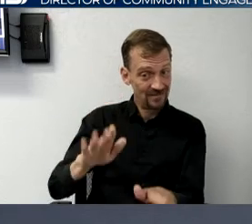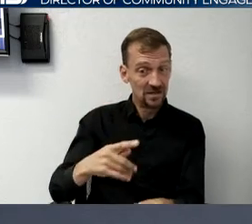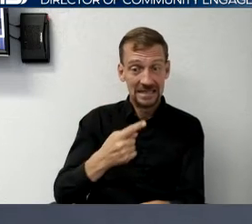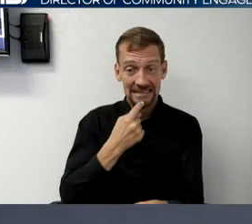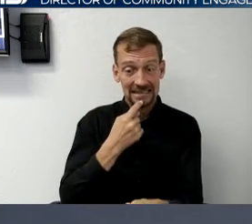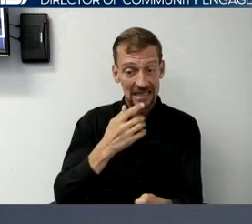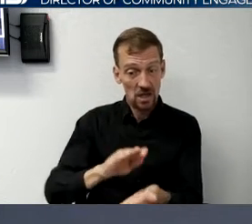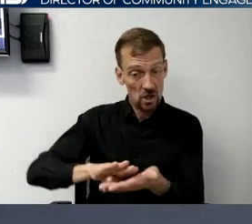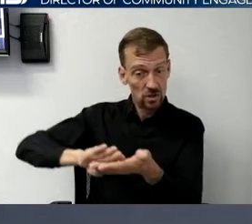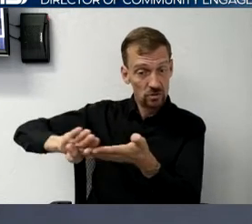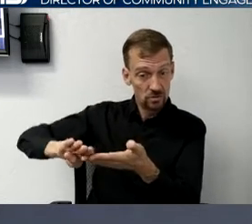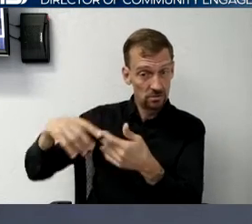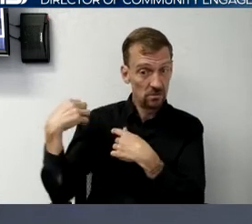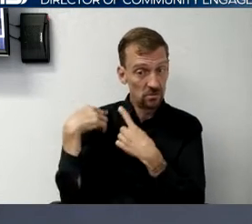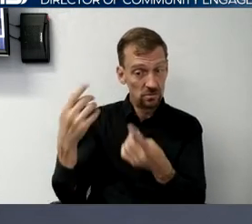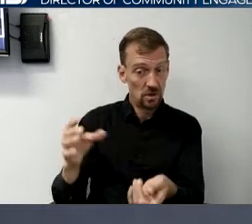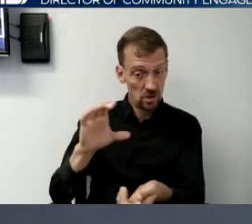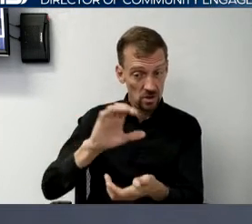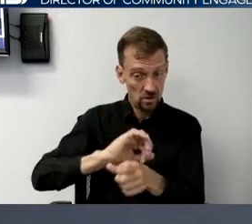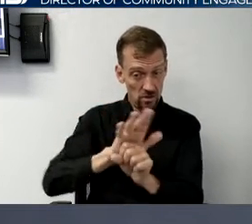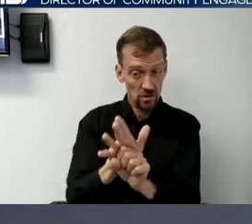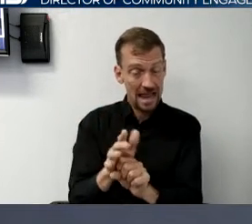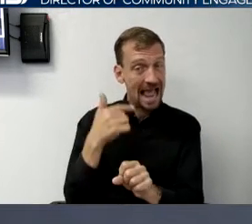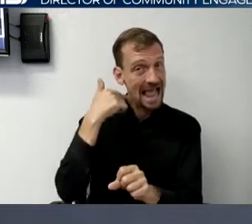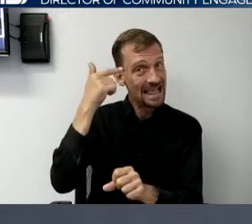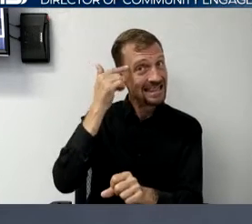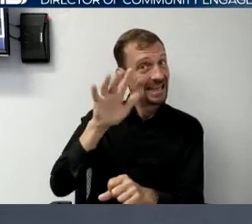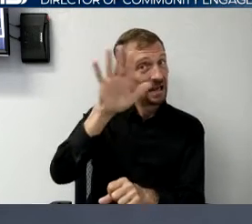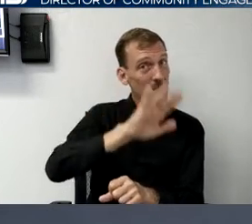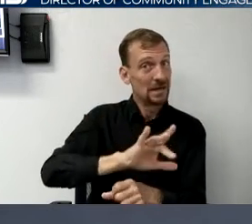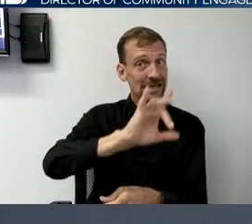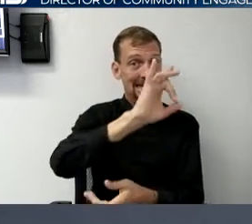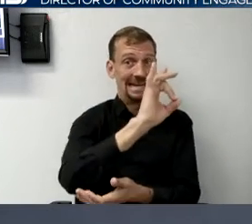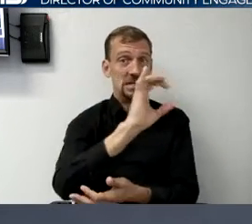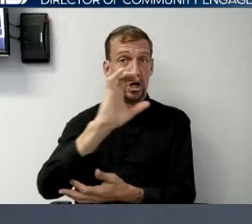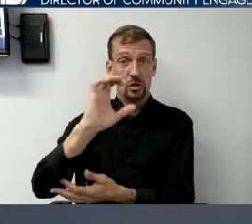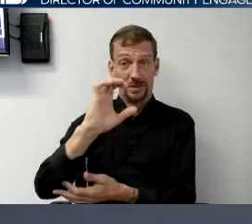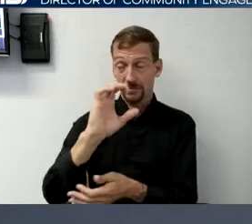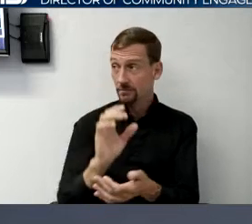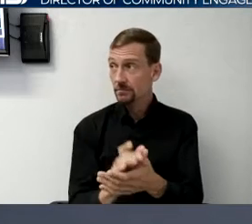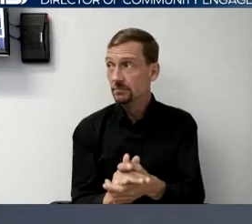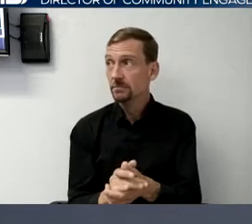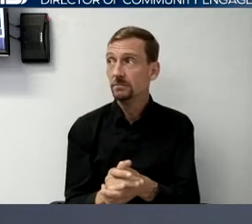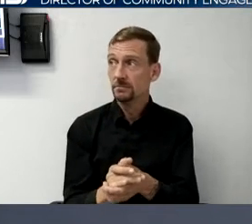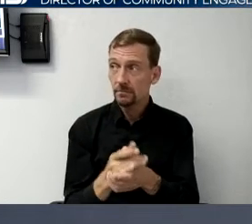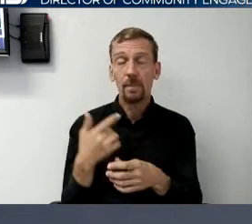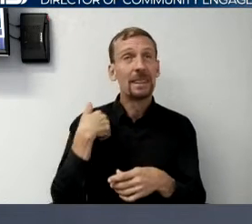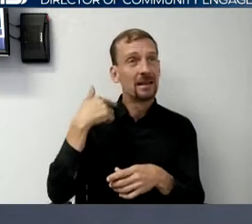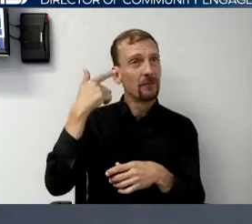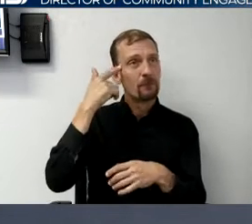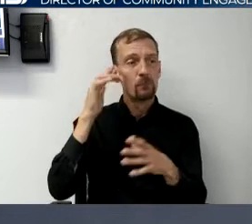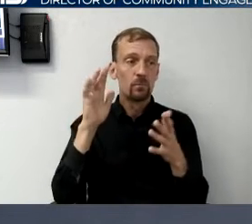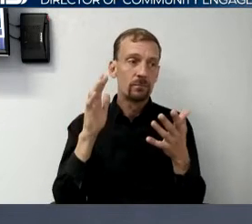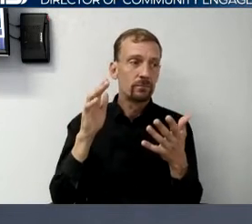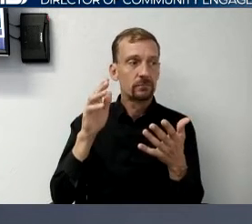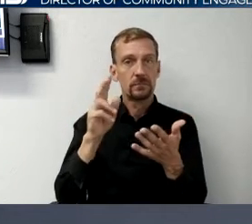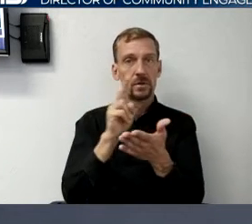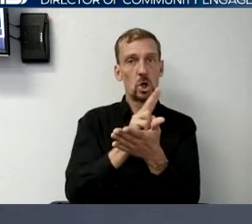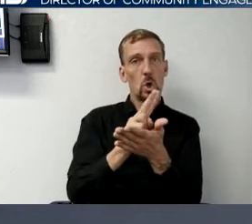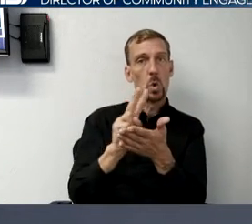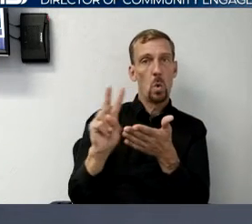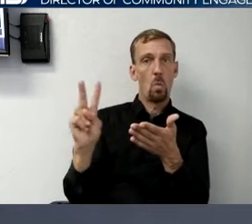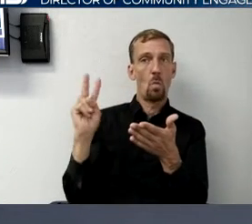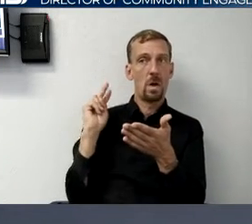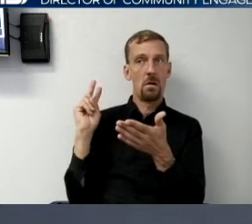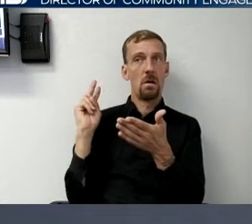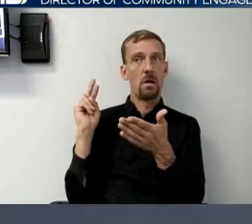COVID patients we have discharged? We probably discharged about 800 at this point. I know just 2 weeks